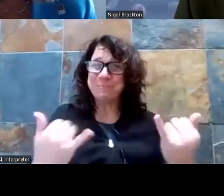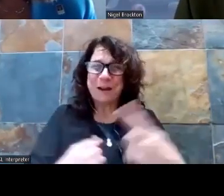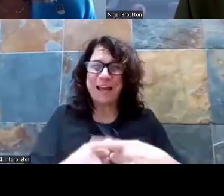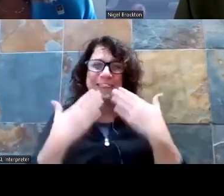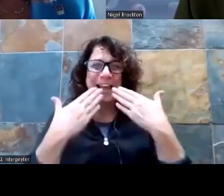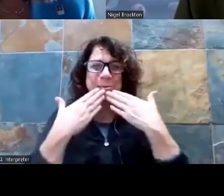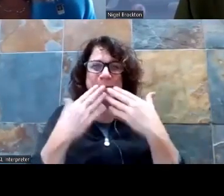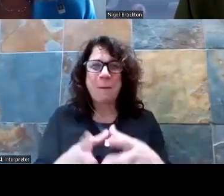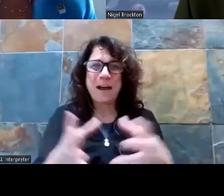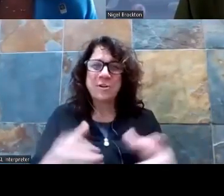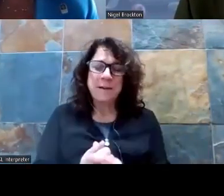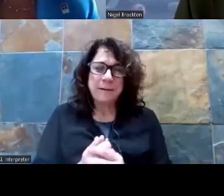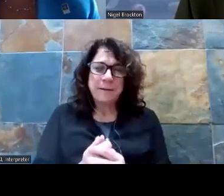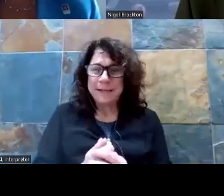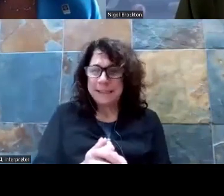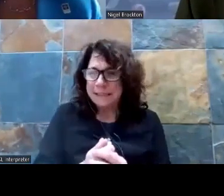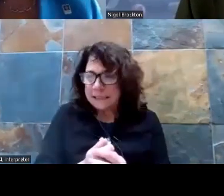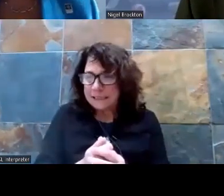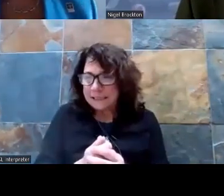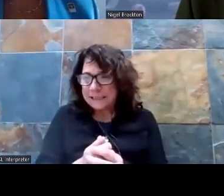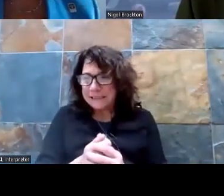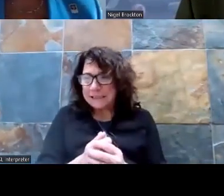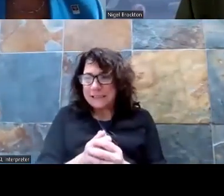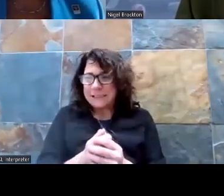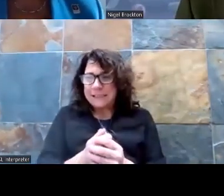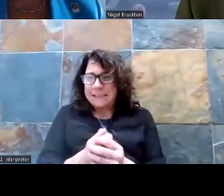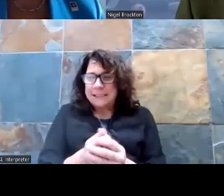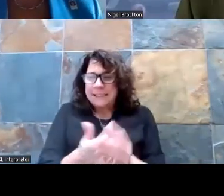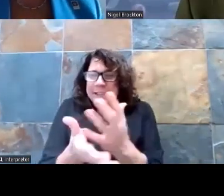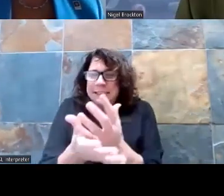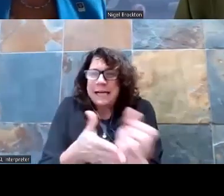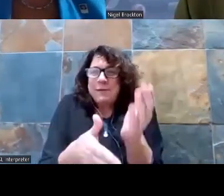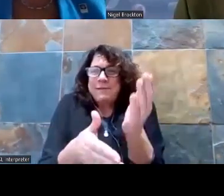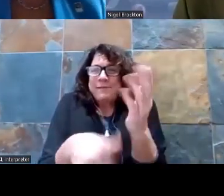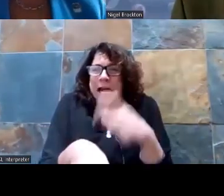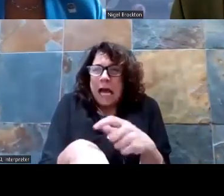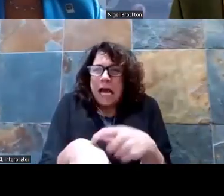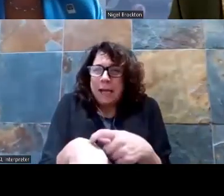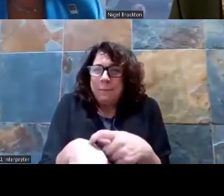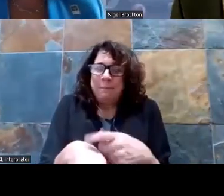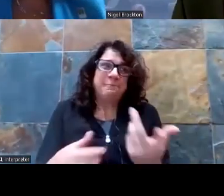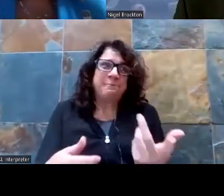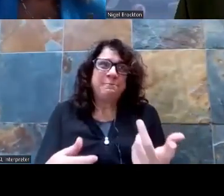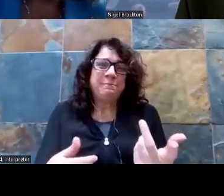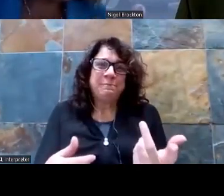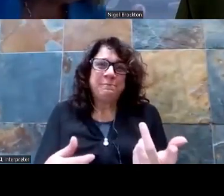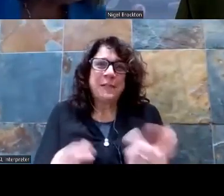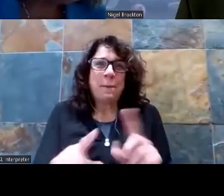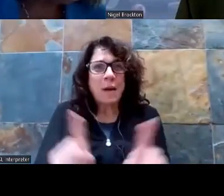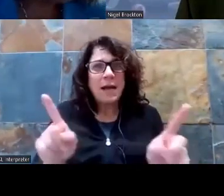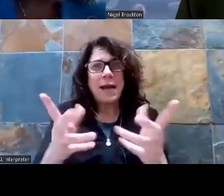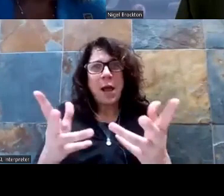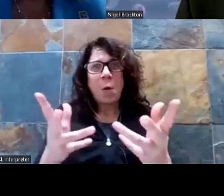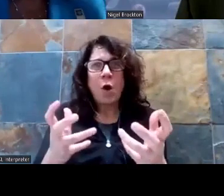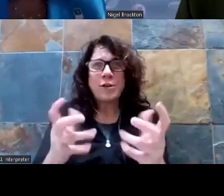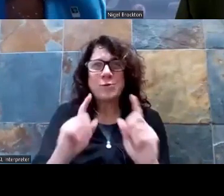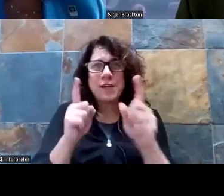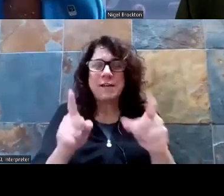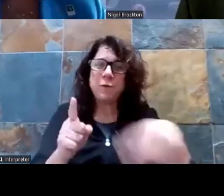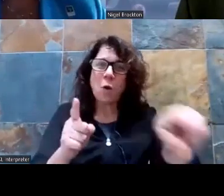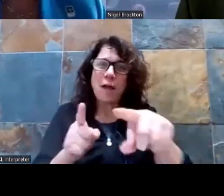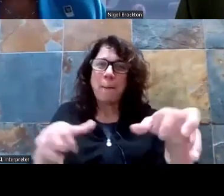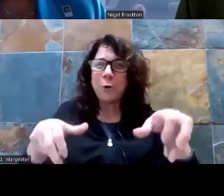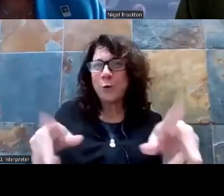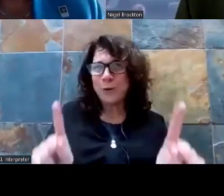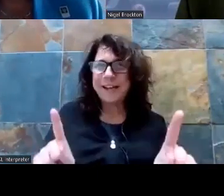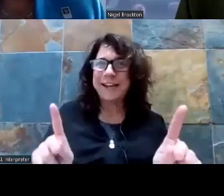Thank you so much. So we're just about at the end of our time together. However, I want to give you all an